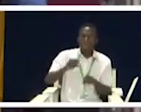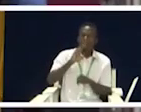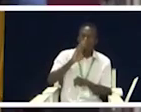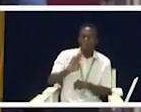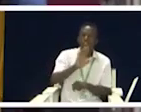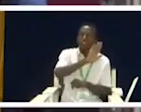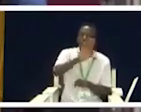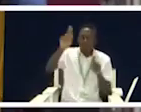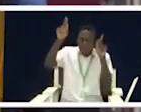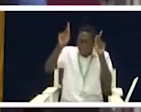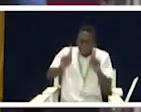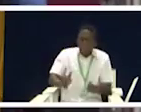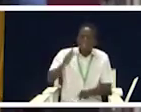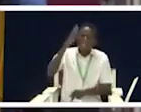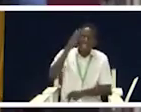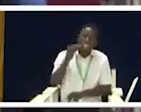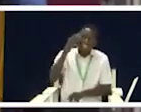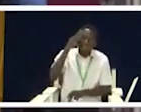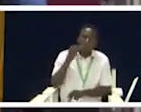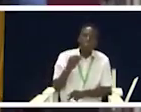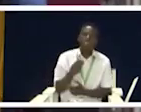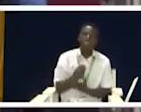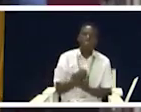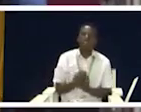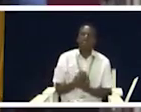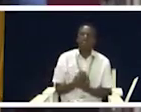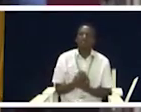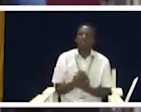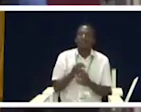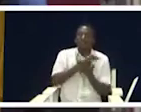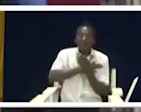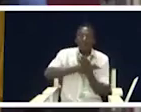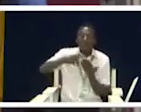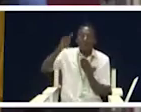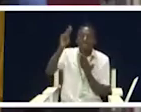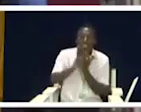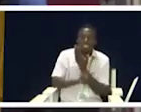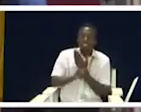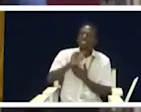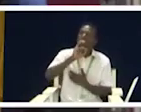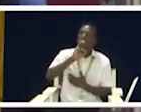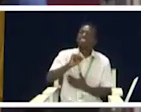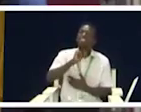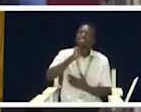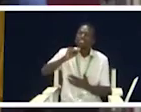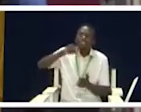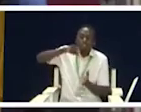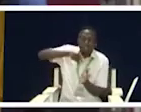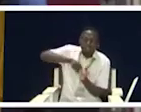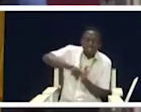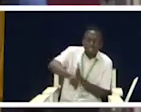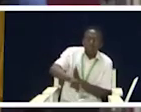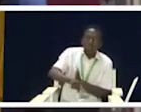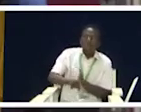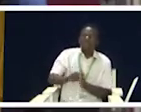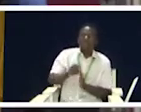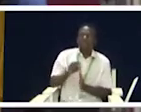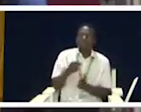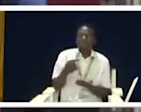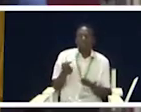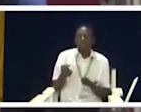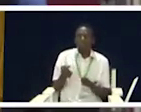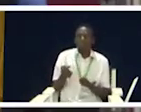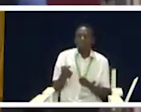a virtue in Christ that your hands cannot reach. Holiness is not too deep a virtue in Christ that your hands cannot